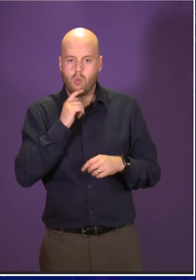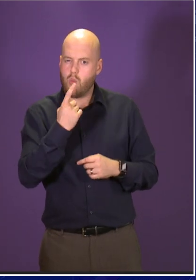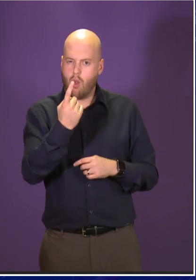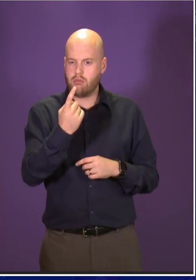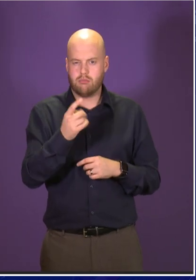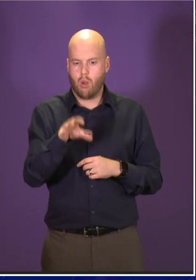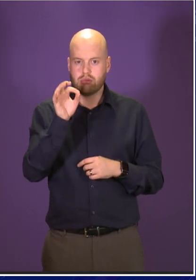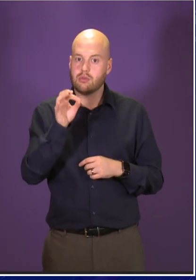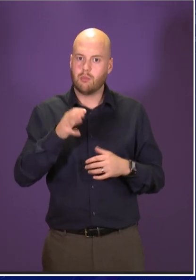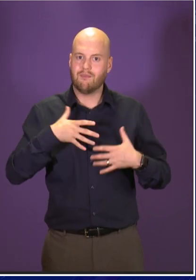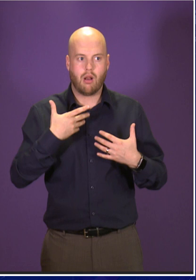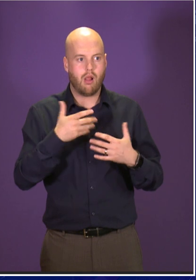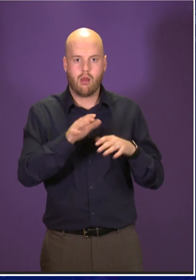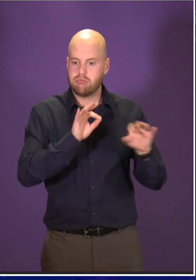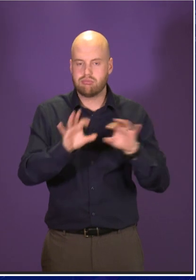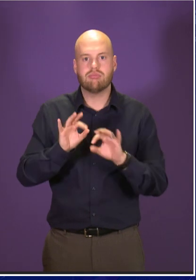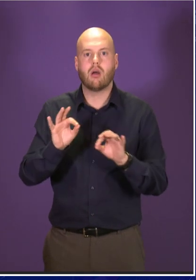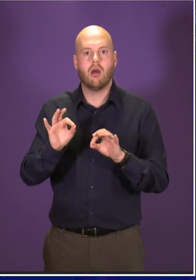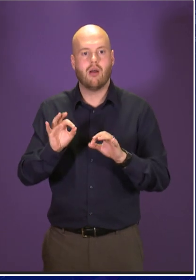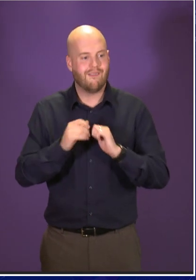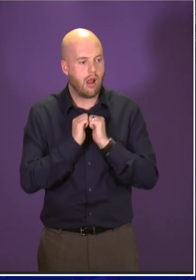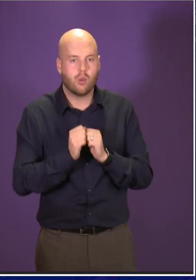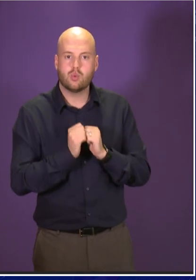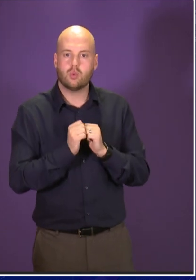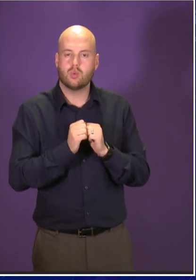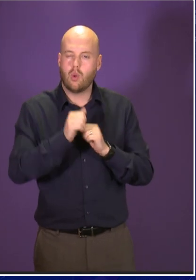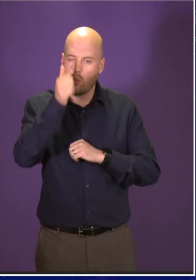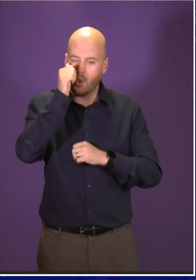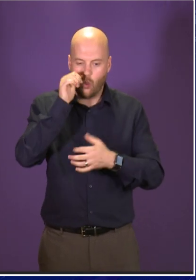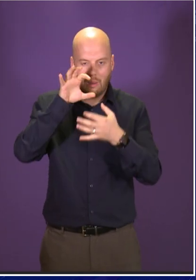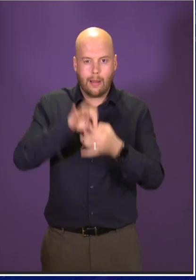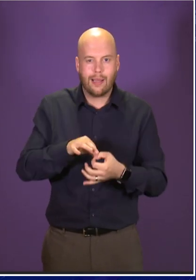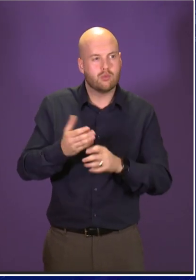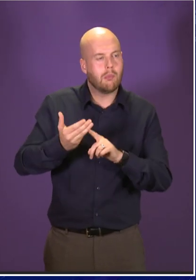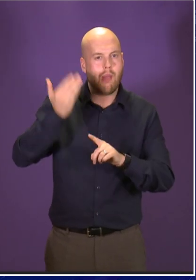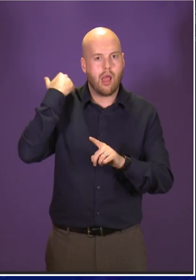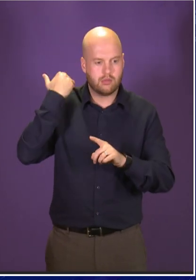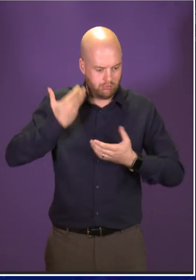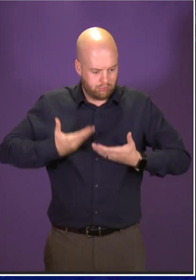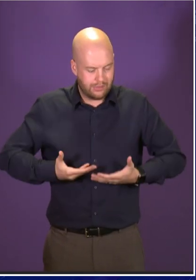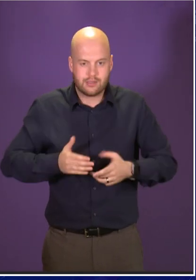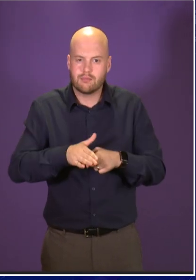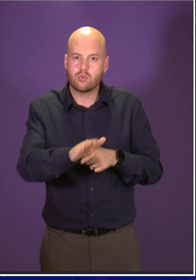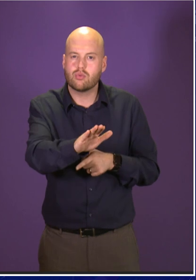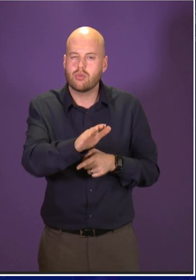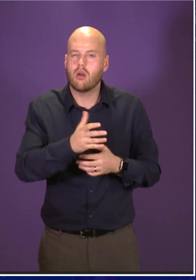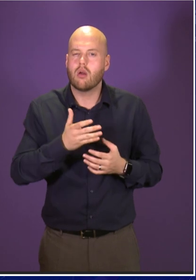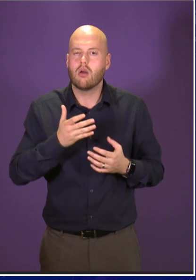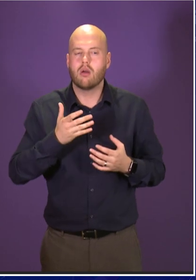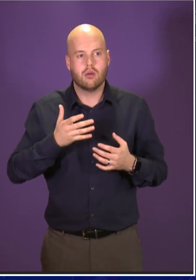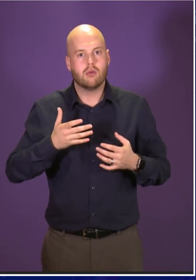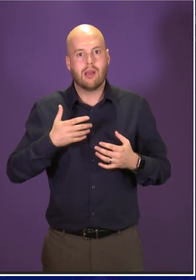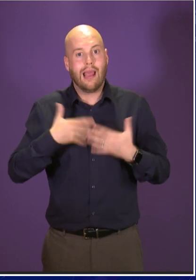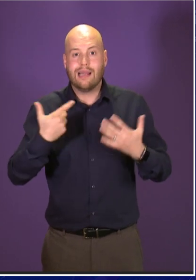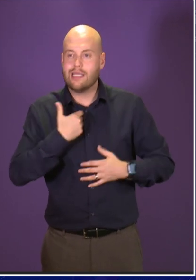values, to establish the links between past, present, and future, to fulfill desires, and to find an